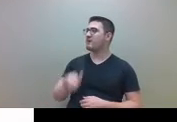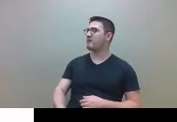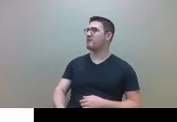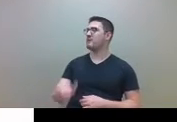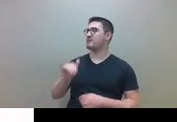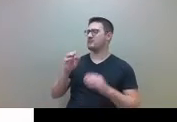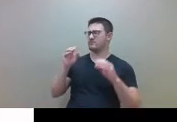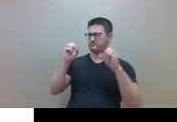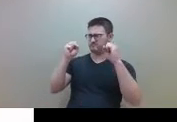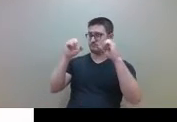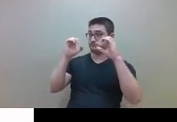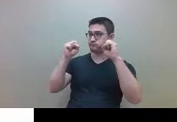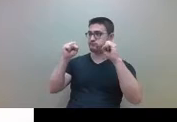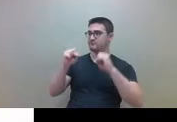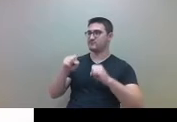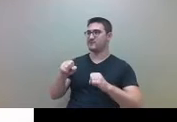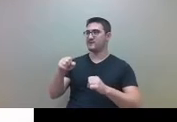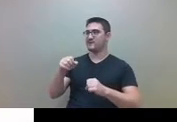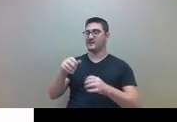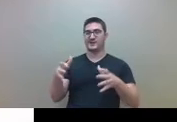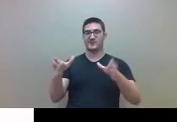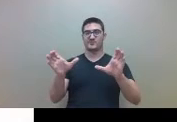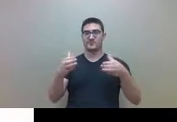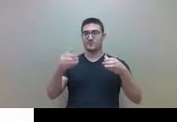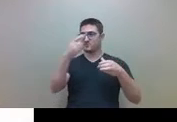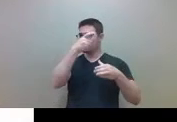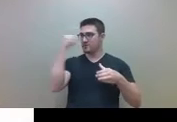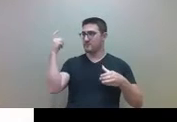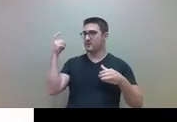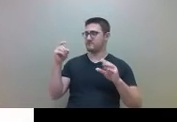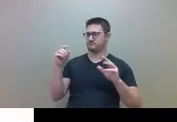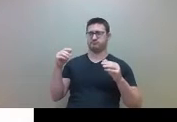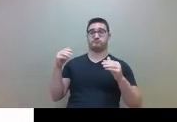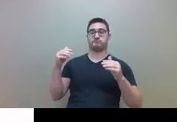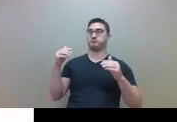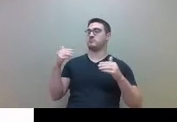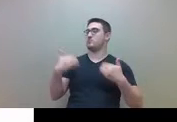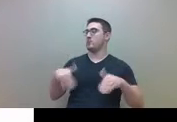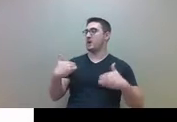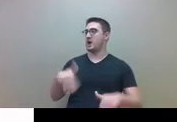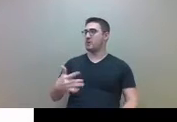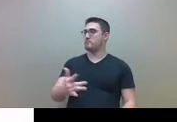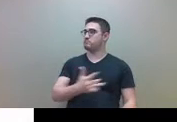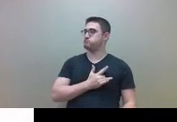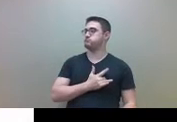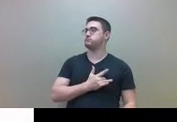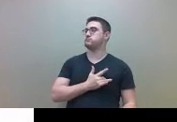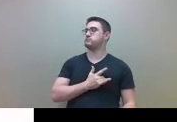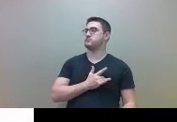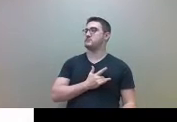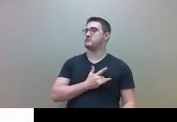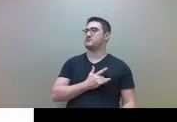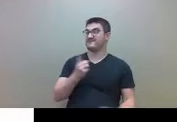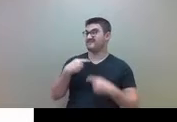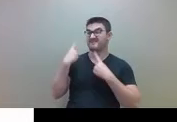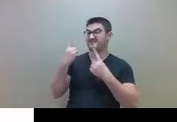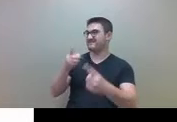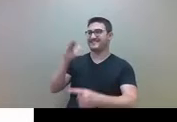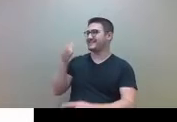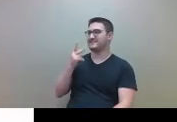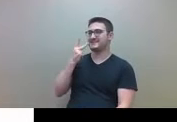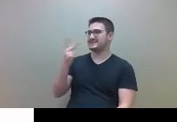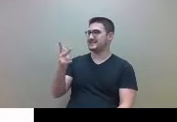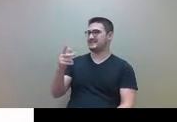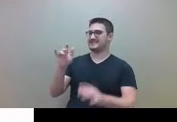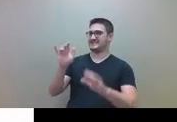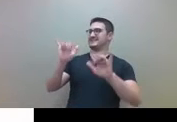that's a really great way of summing things up. So thank you for that, because I think that really hits home for me, because we really are experiencing